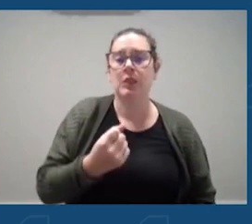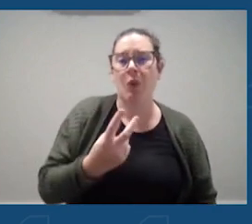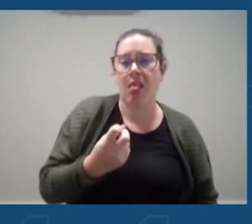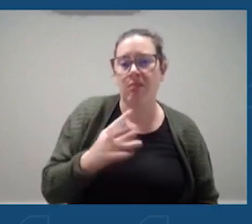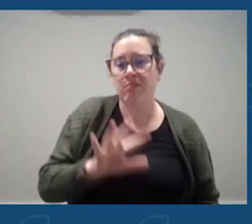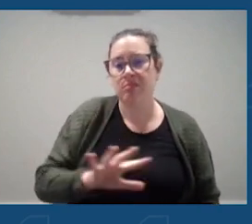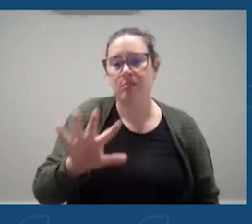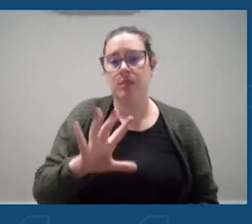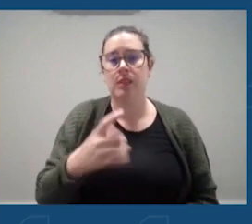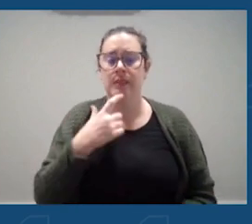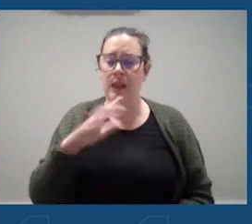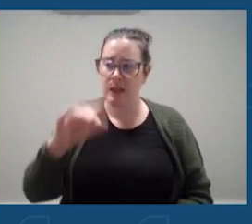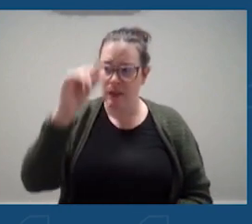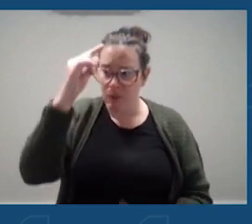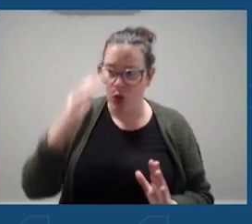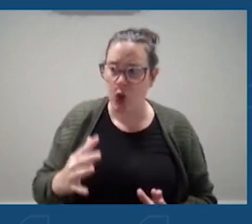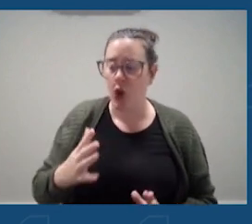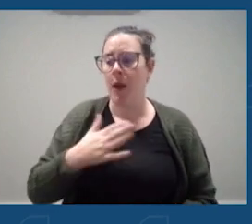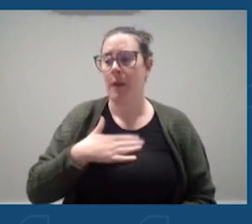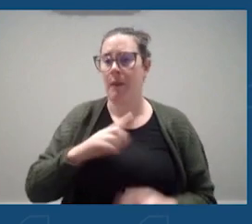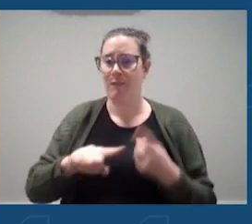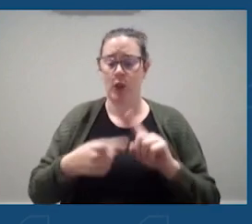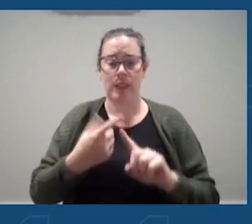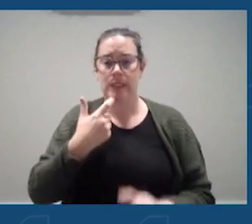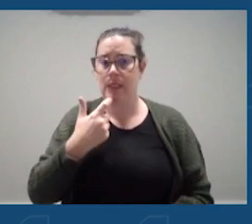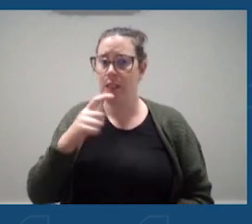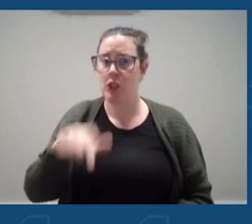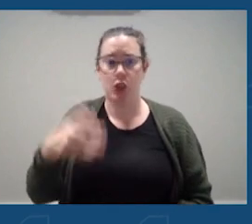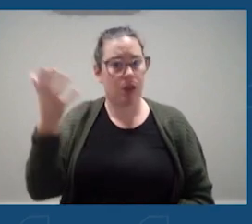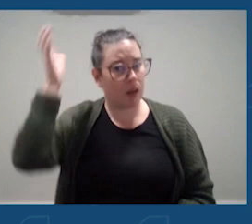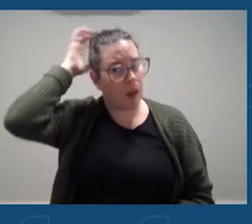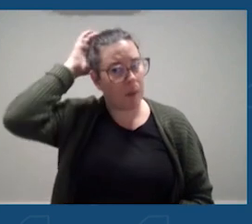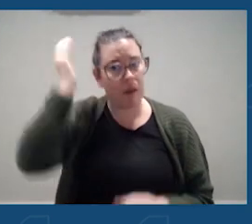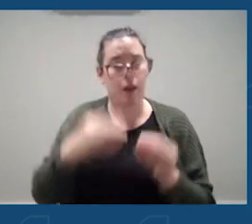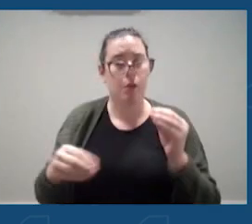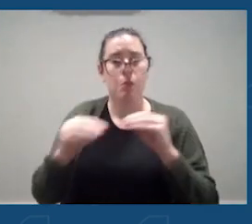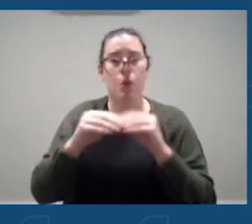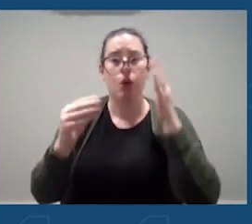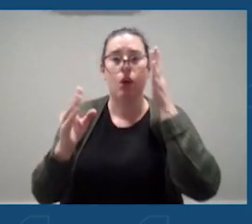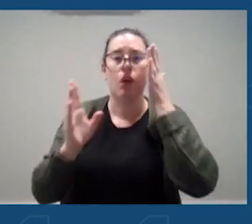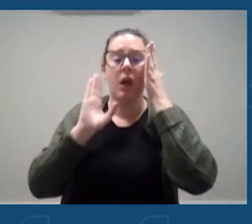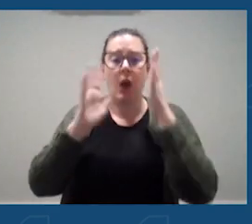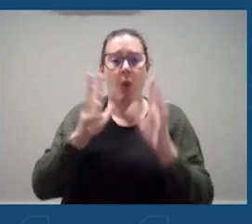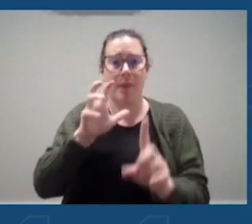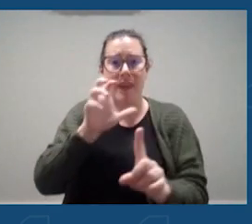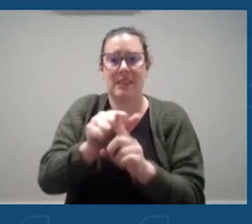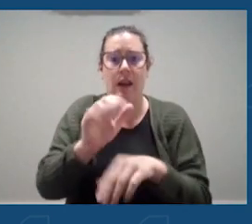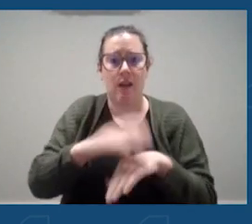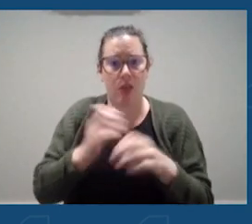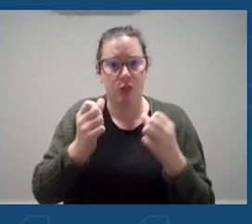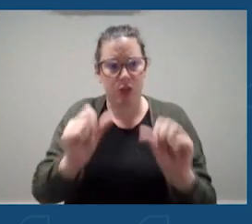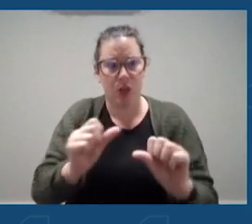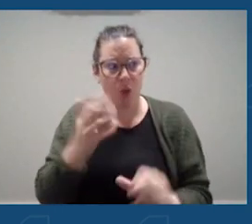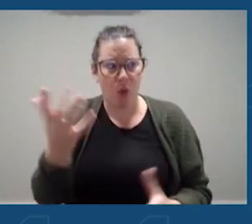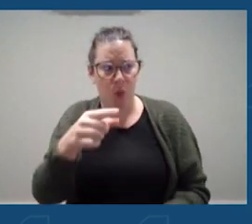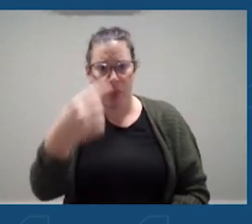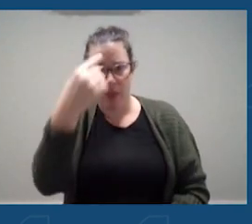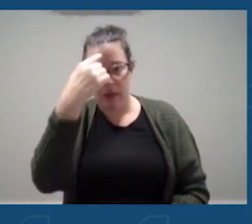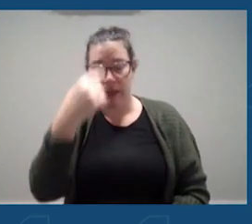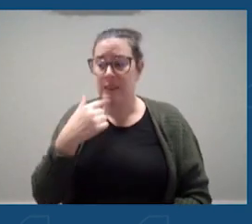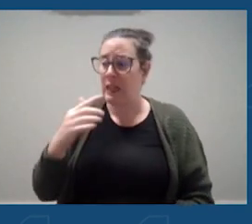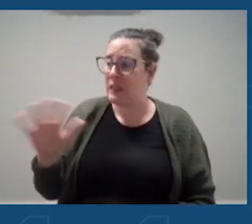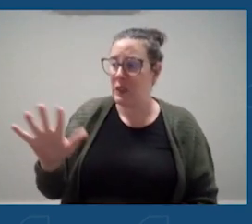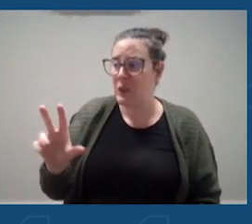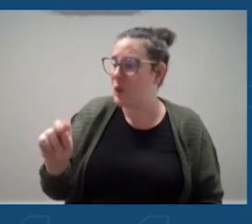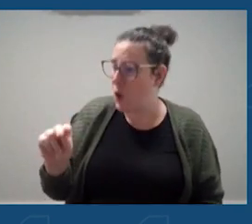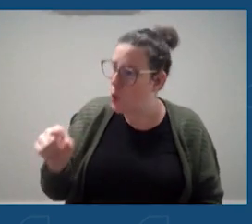friend says I shouldn't wear my yarmulke anymore because I'm going to be attacked on the streets. What do you think about that?" I said, no, young man, you